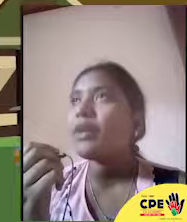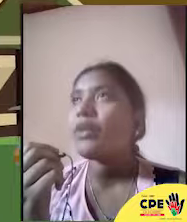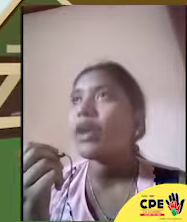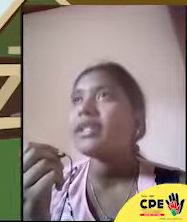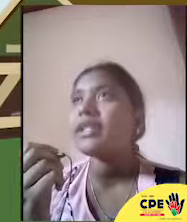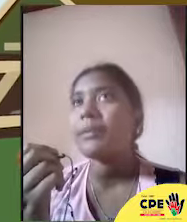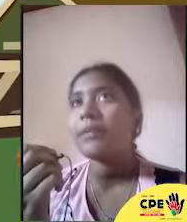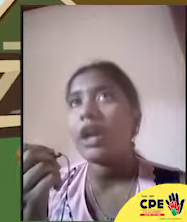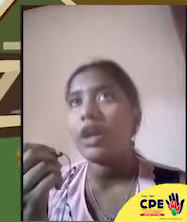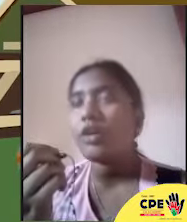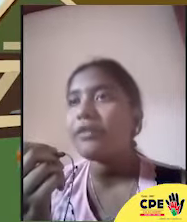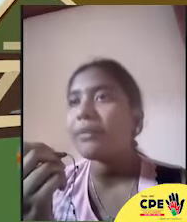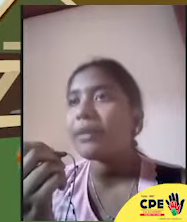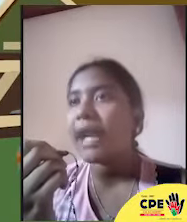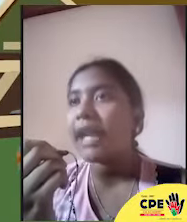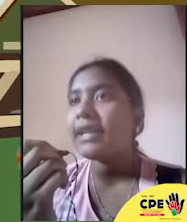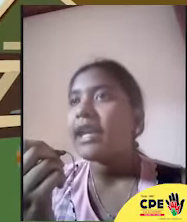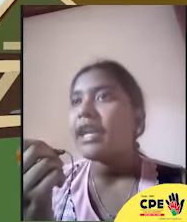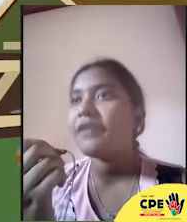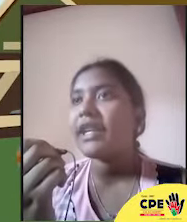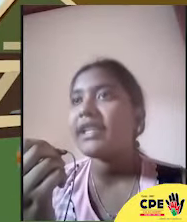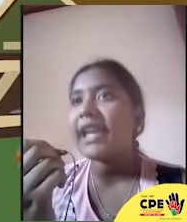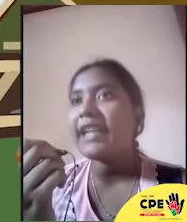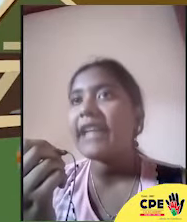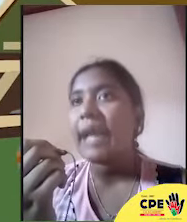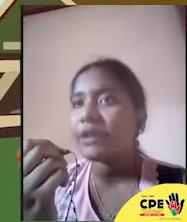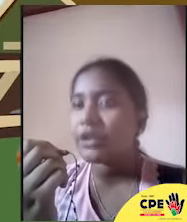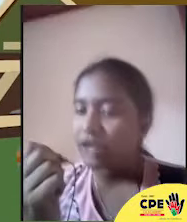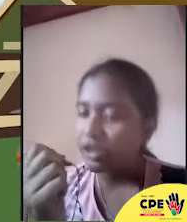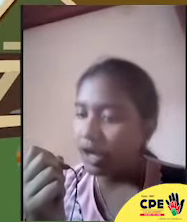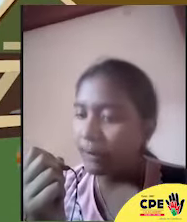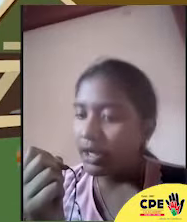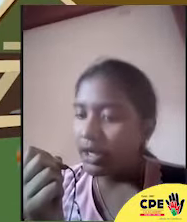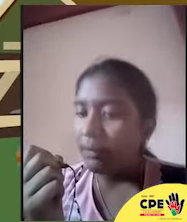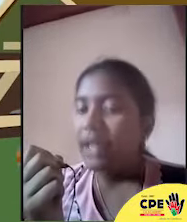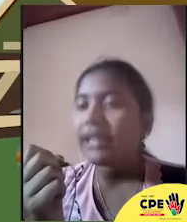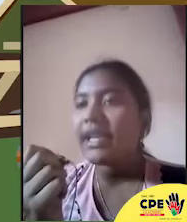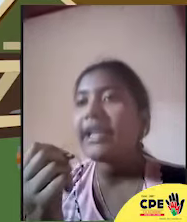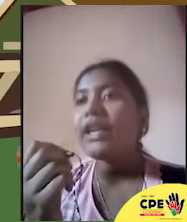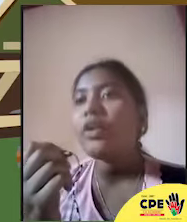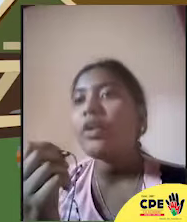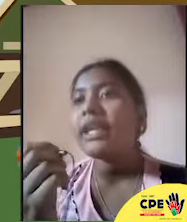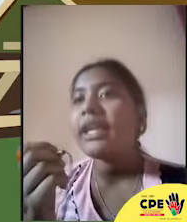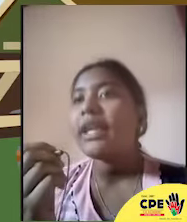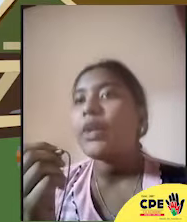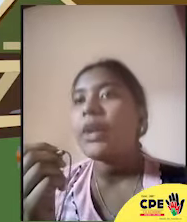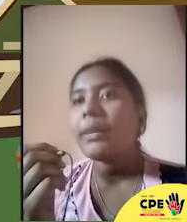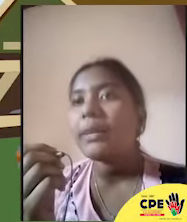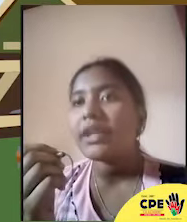The farmer wants some loan from the bank if there is any damage to their crop, but they're getting